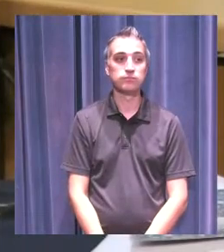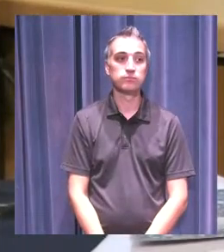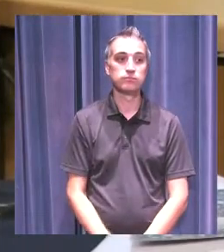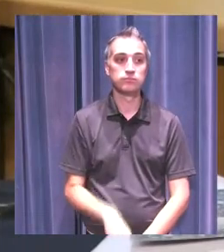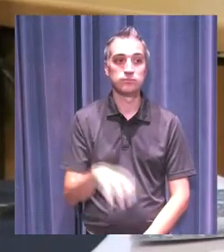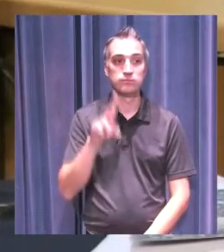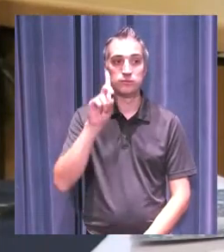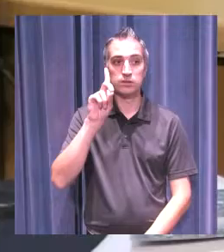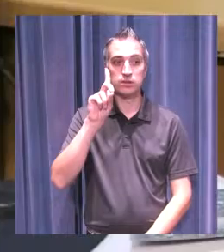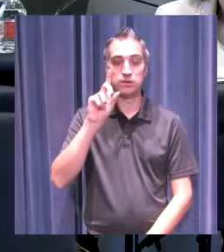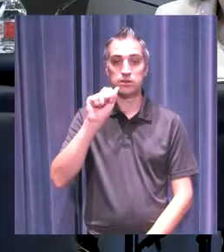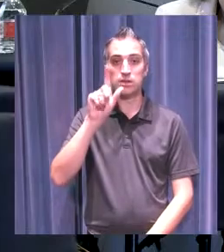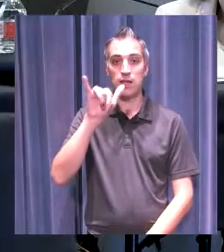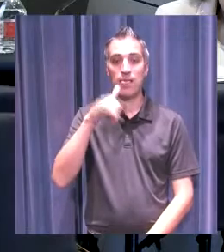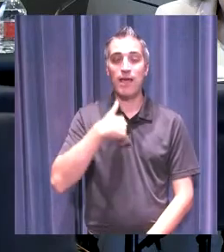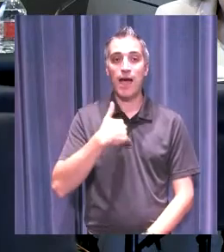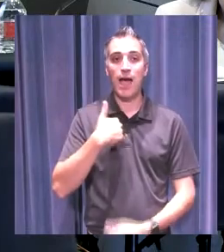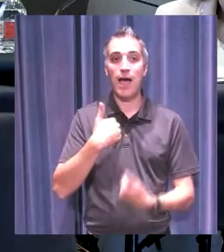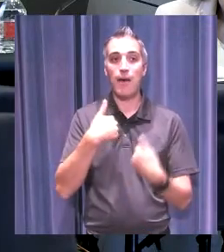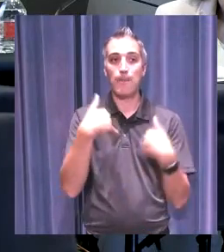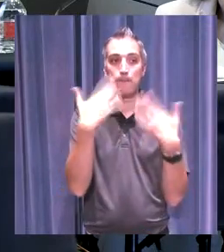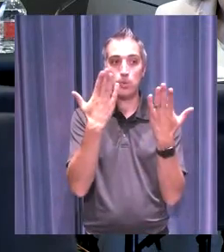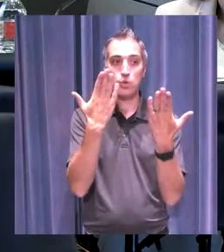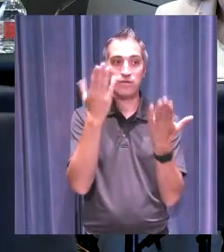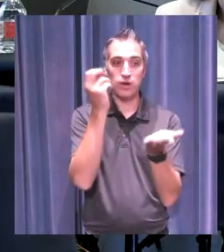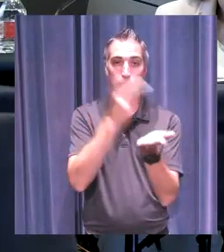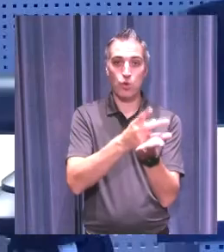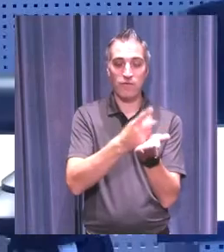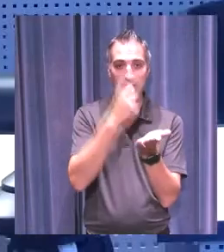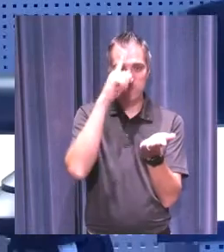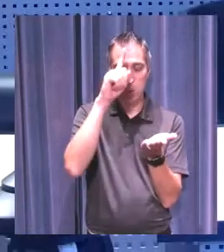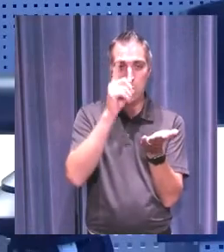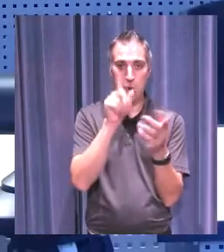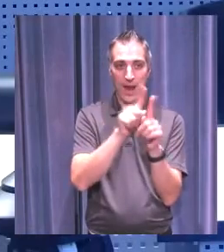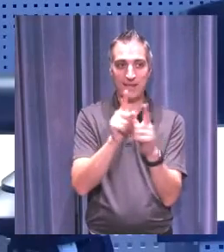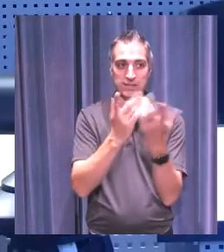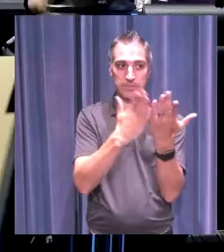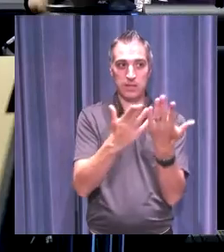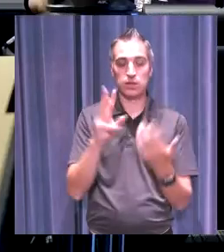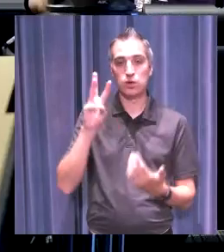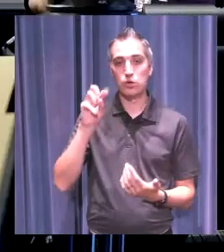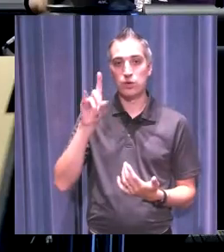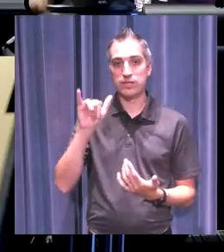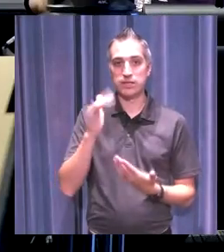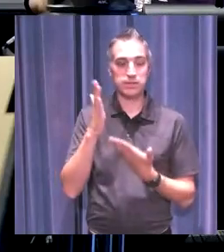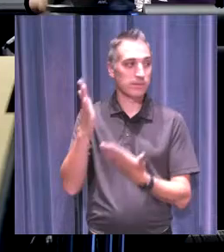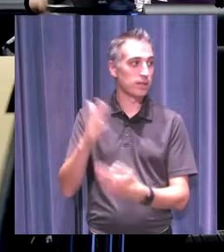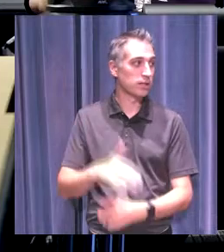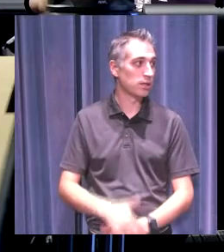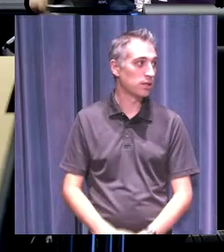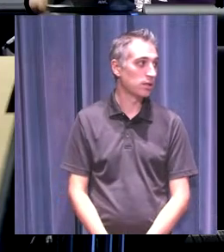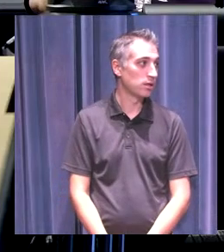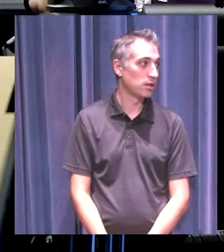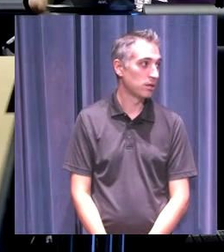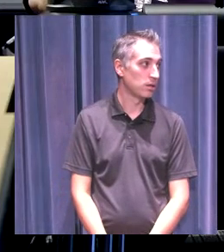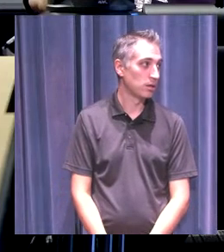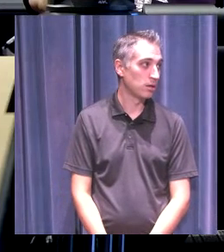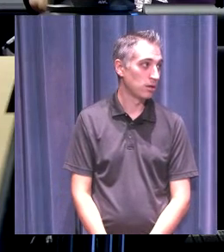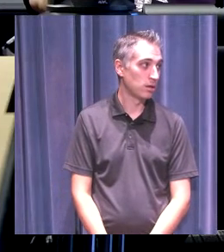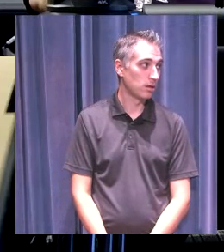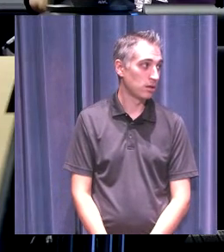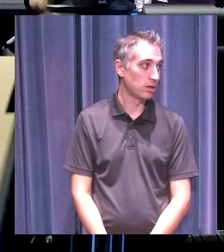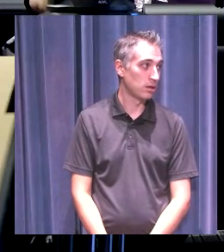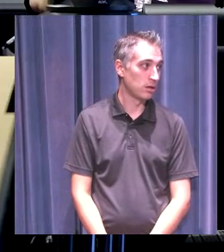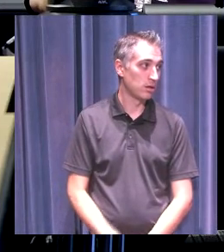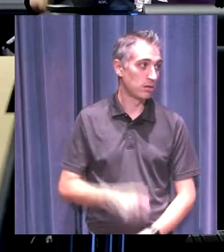yes. Move approval as Pardon? submitted. I move approval as submitted. Second. This is not an approval. This is